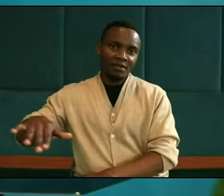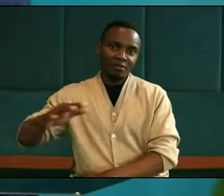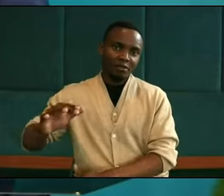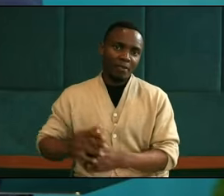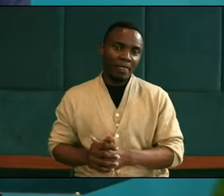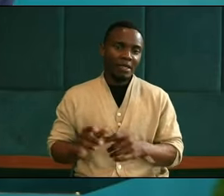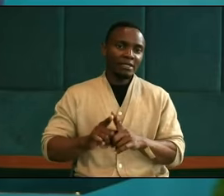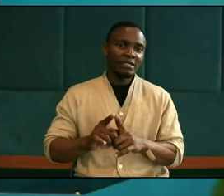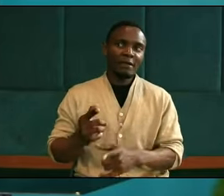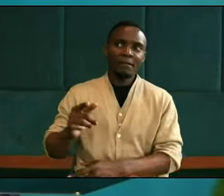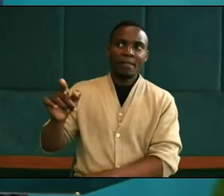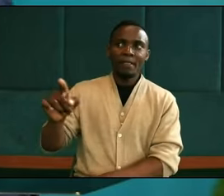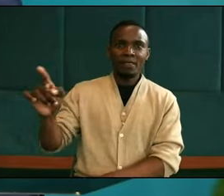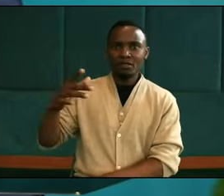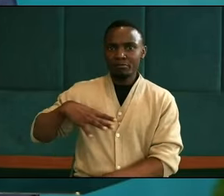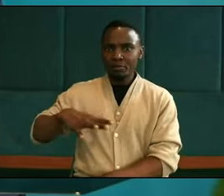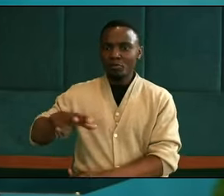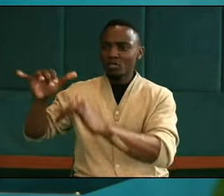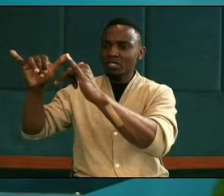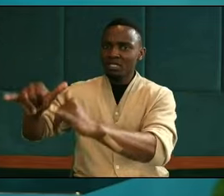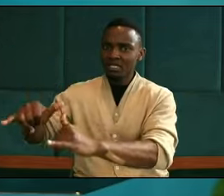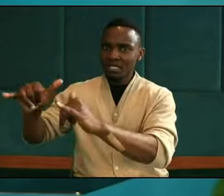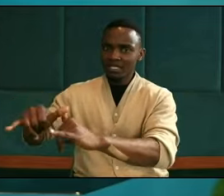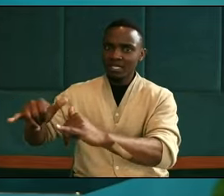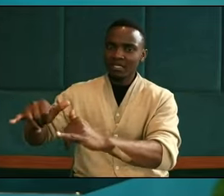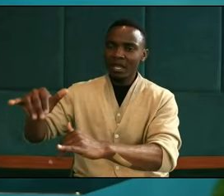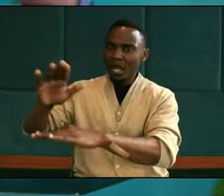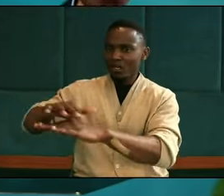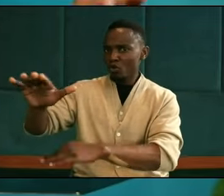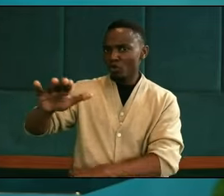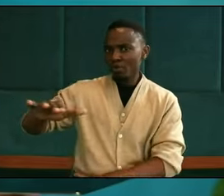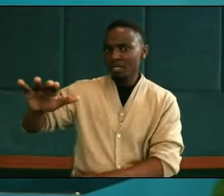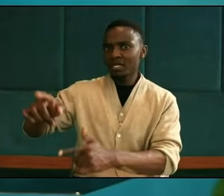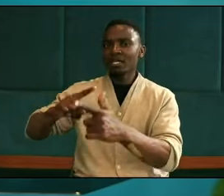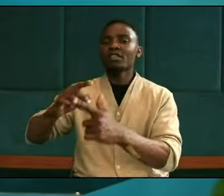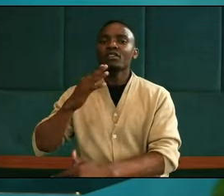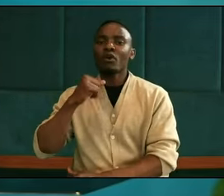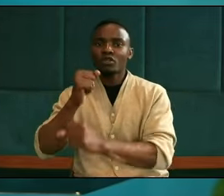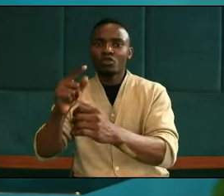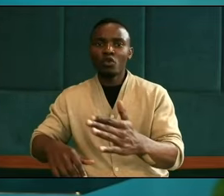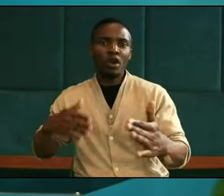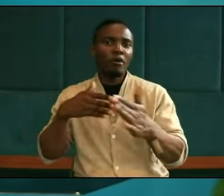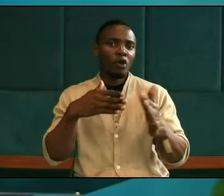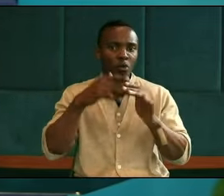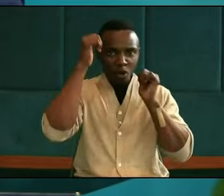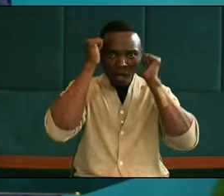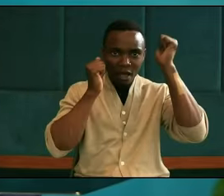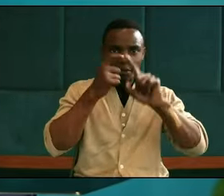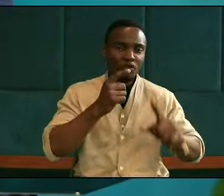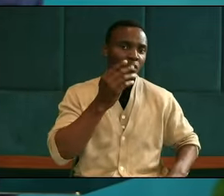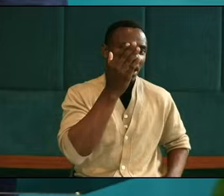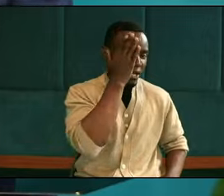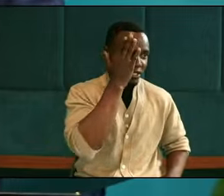Philistines had done this strategically so that they may disequip the army of Israel. At this point